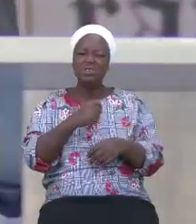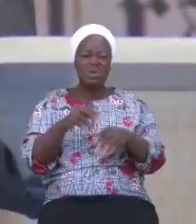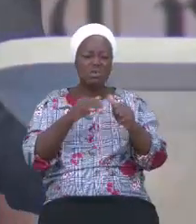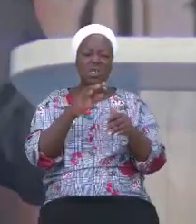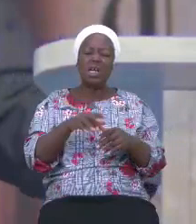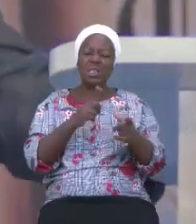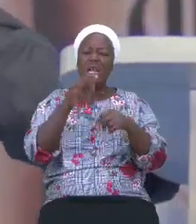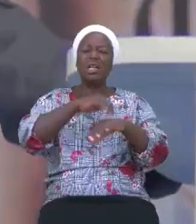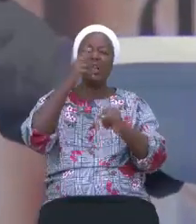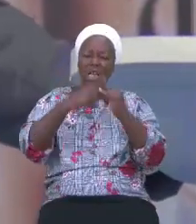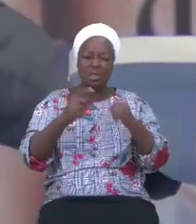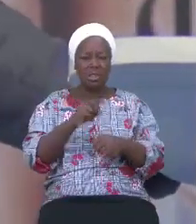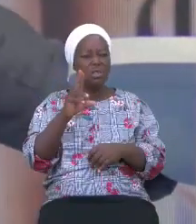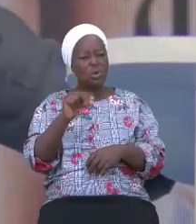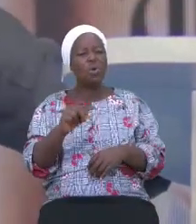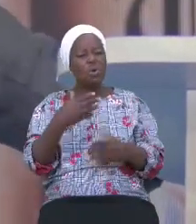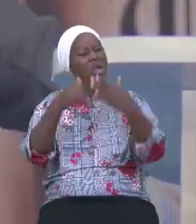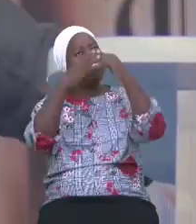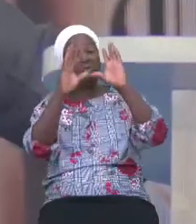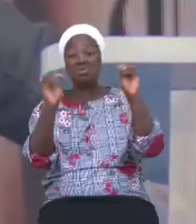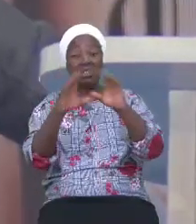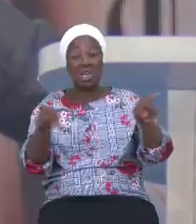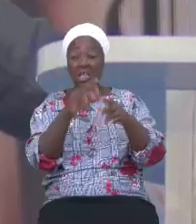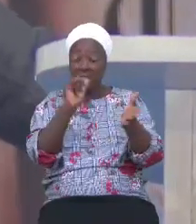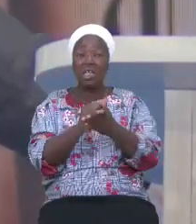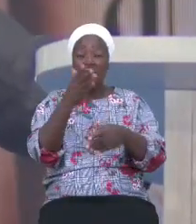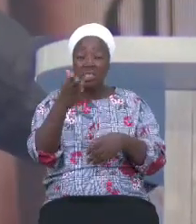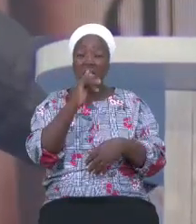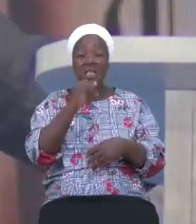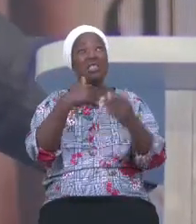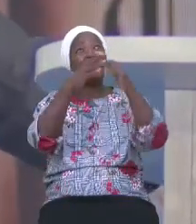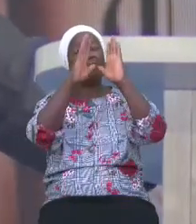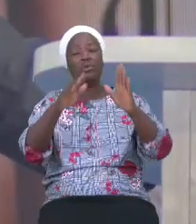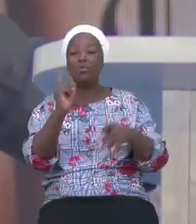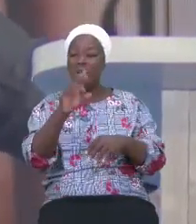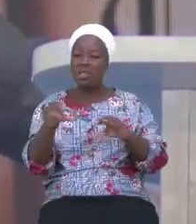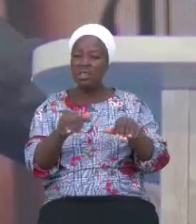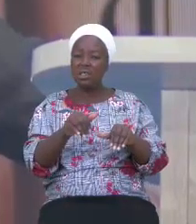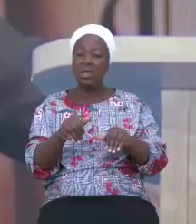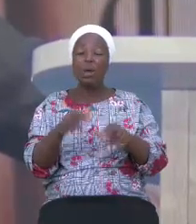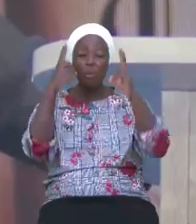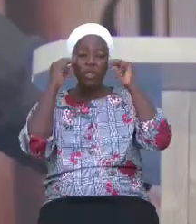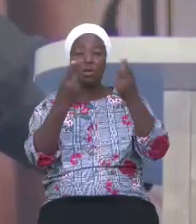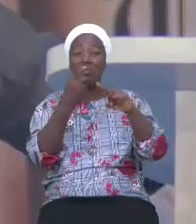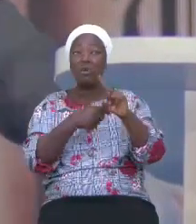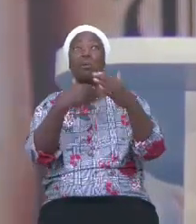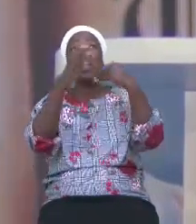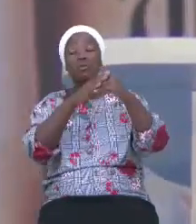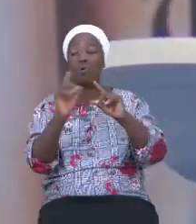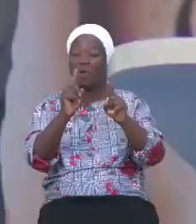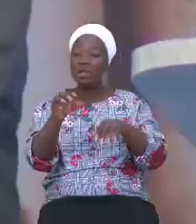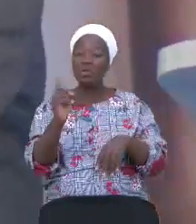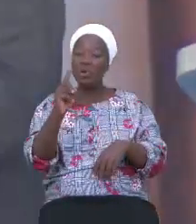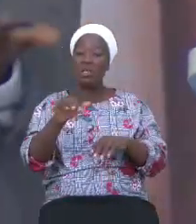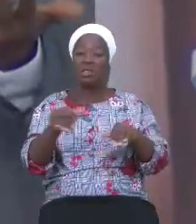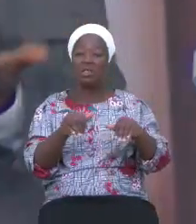heaven? Nothing like that. There is heaven. Where did Moses come from? Heaven. Where did Elijah come from? Heaven. Where